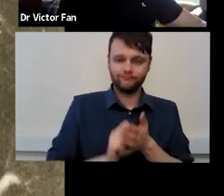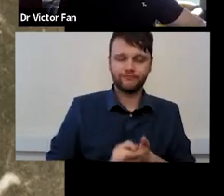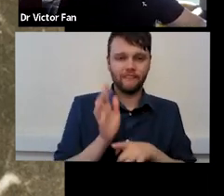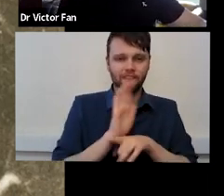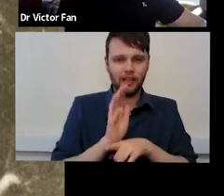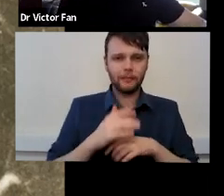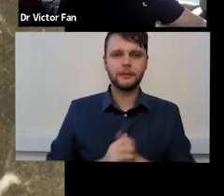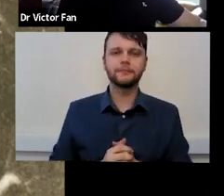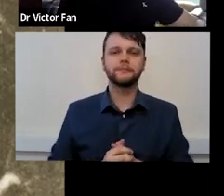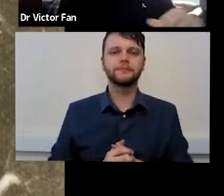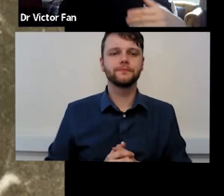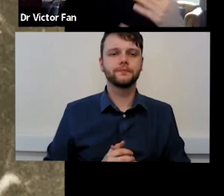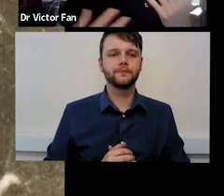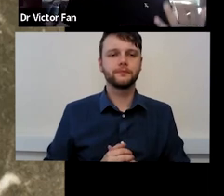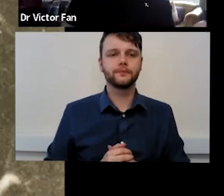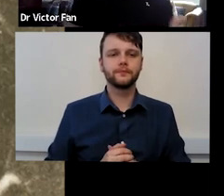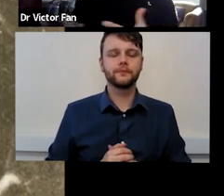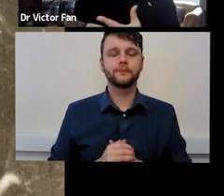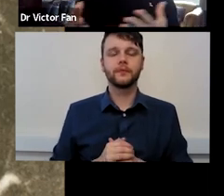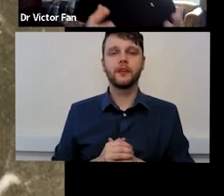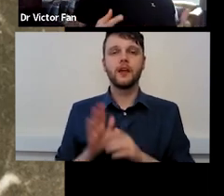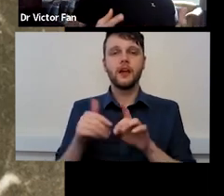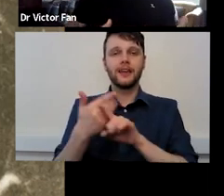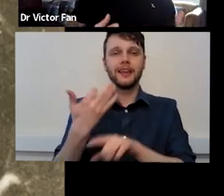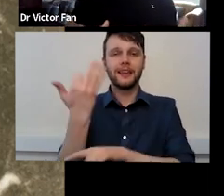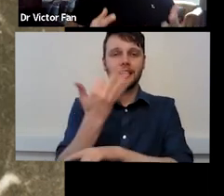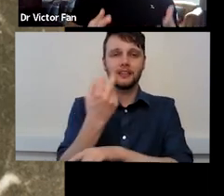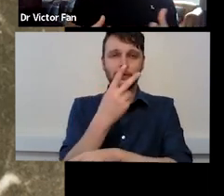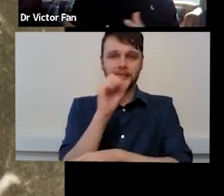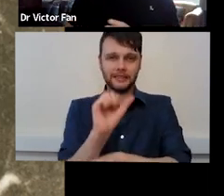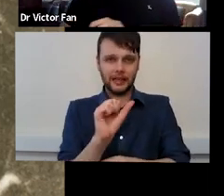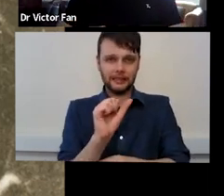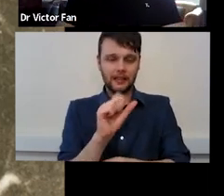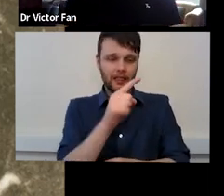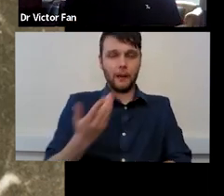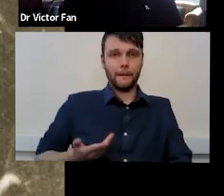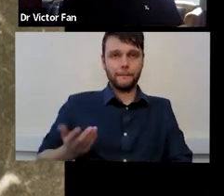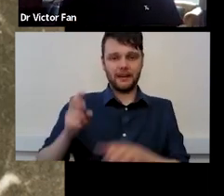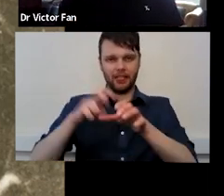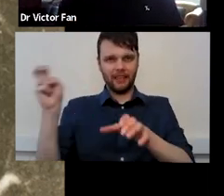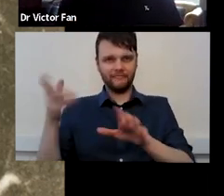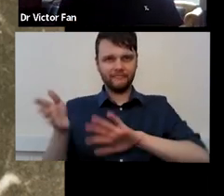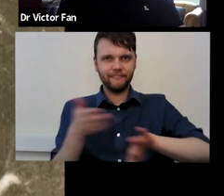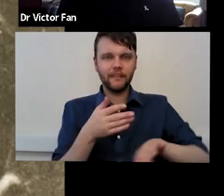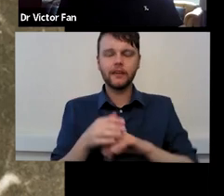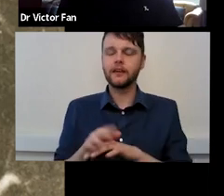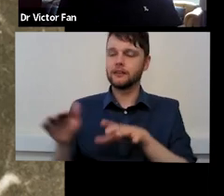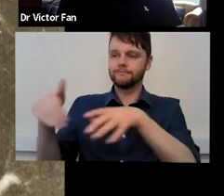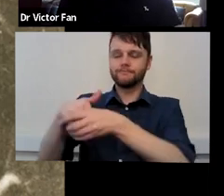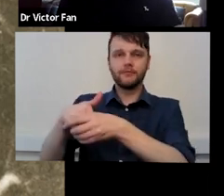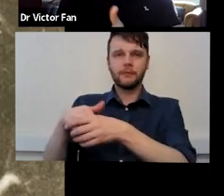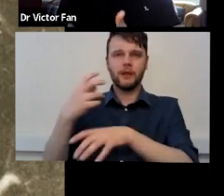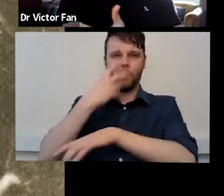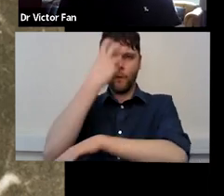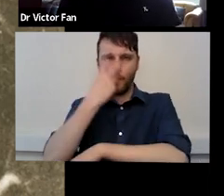Ziyuan. And in 1926, however, he left the Great War Film Company and joined a much